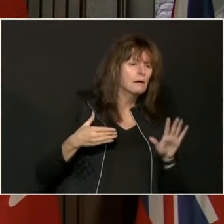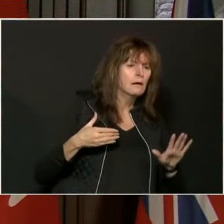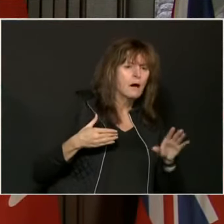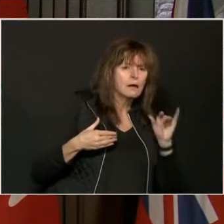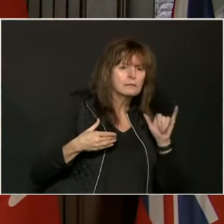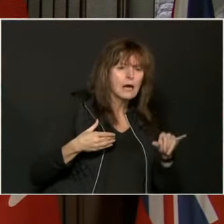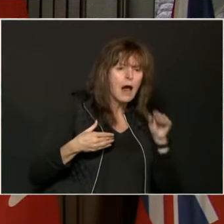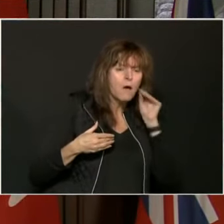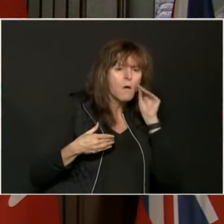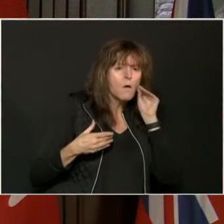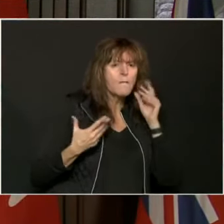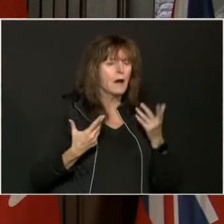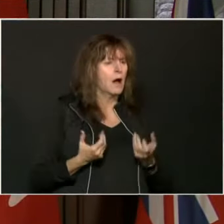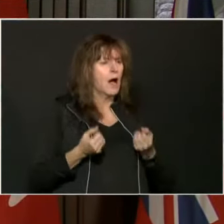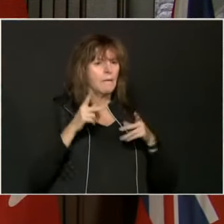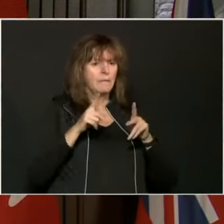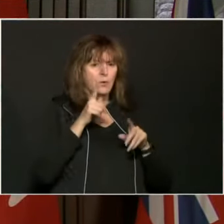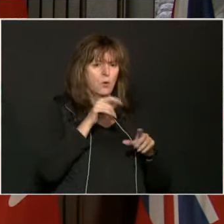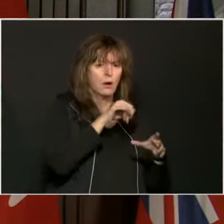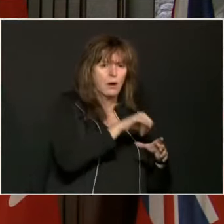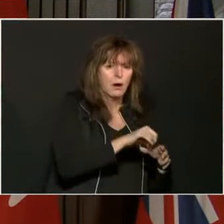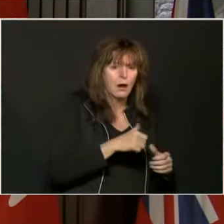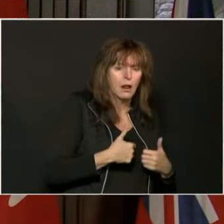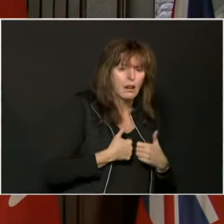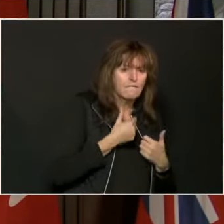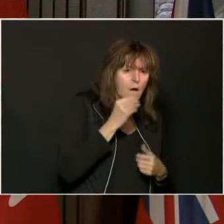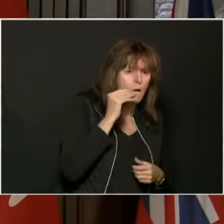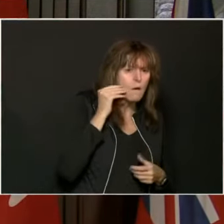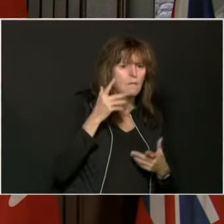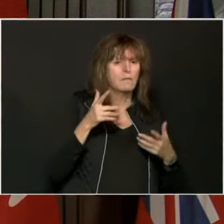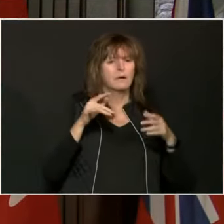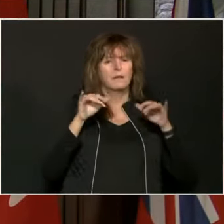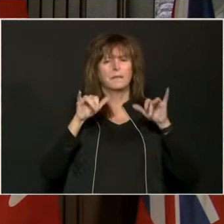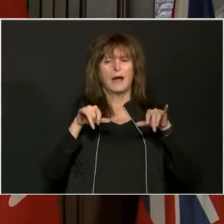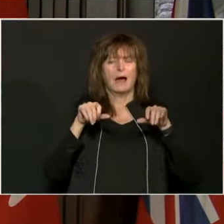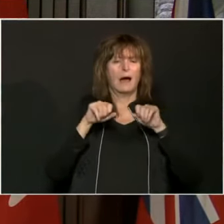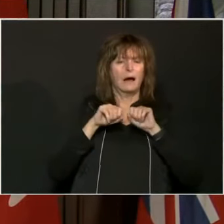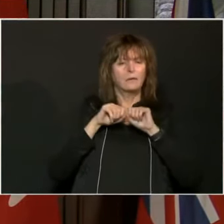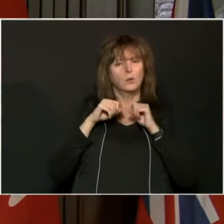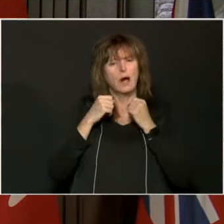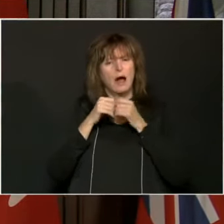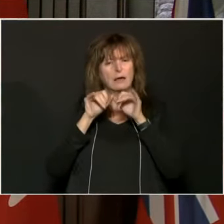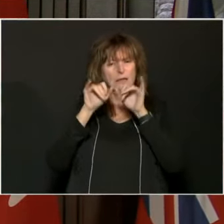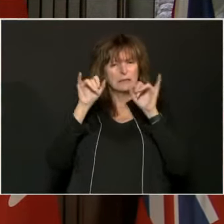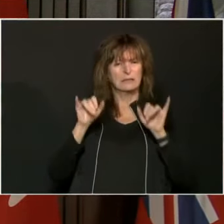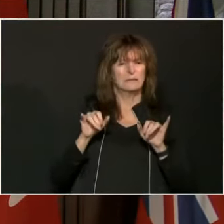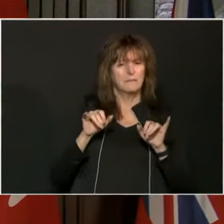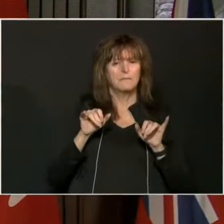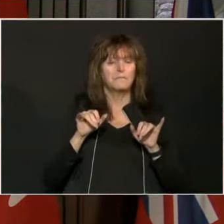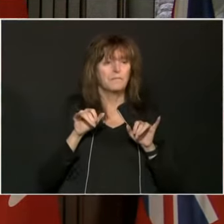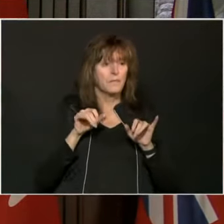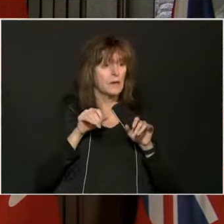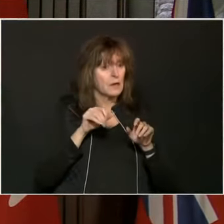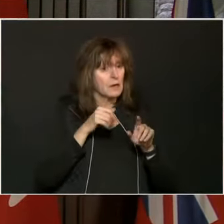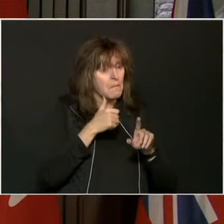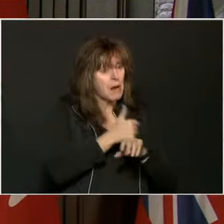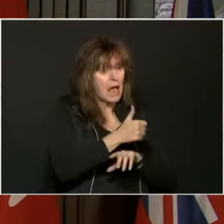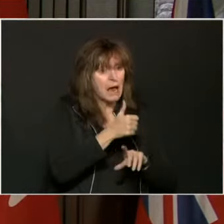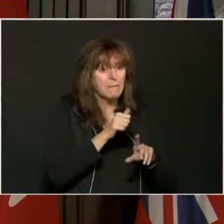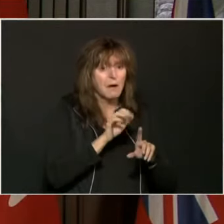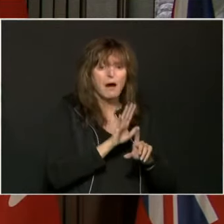matter, and it was the same in the first lockdown, and people are most impacted in neighborhoods with those homes. What are those neighborhoods? What regions are